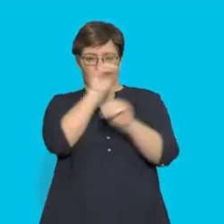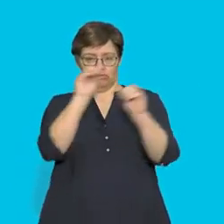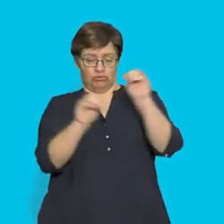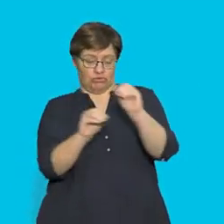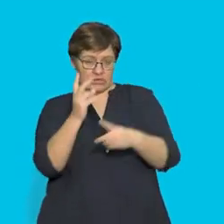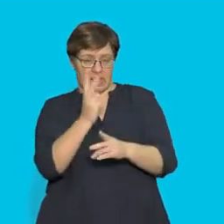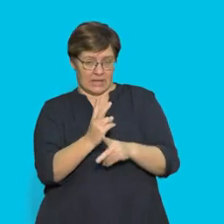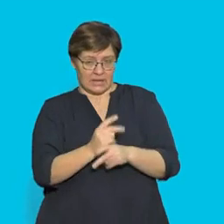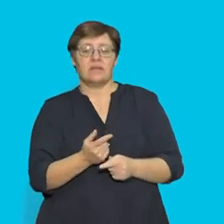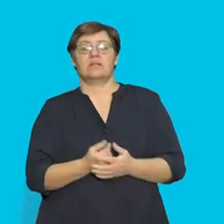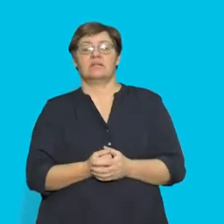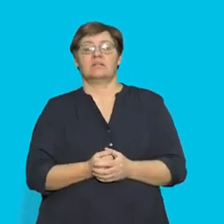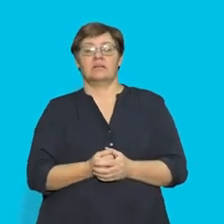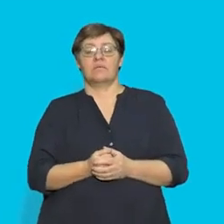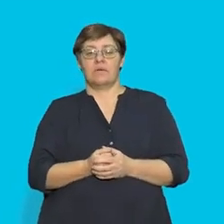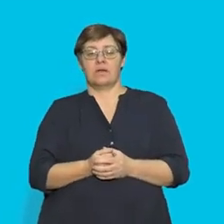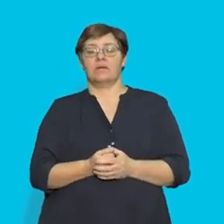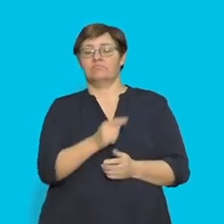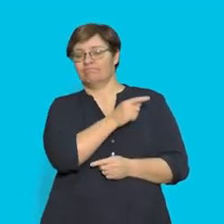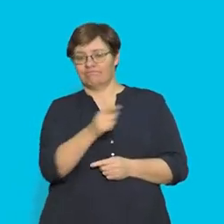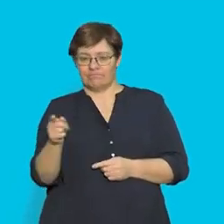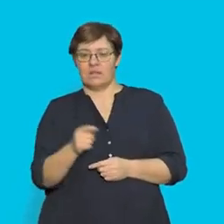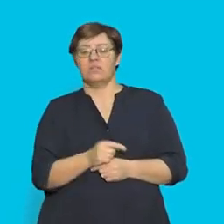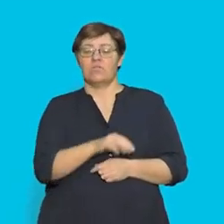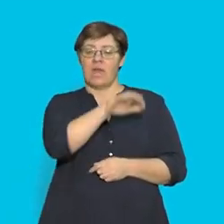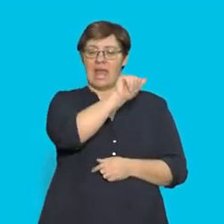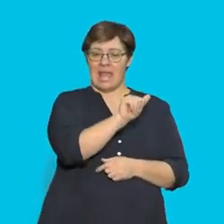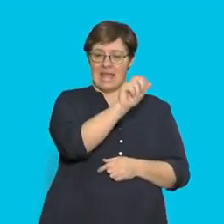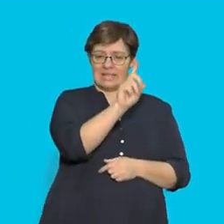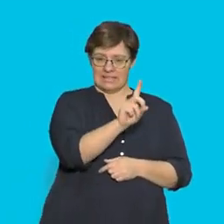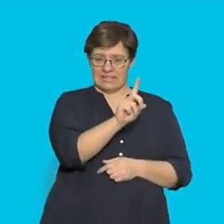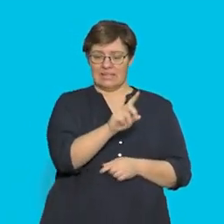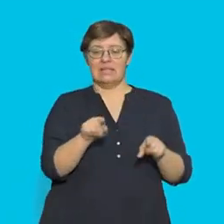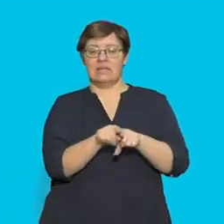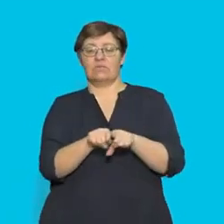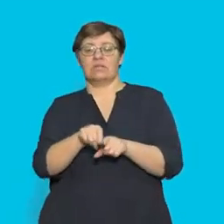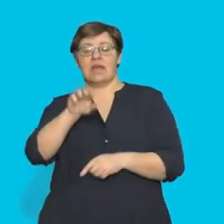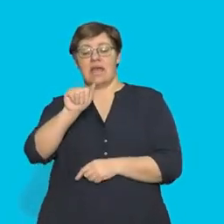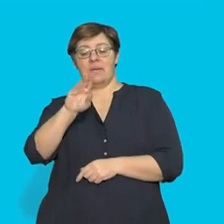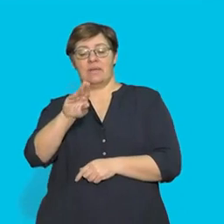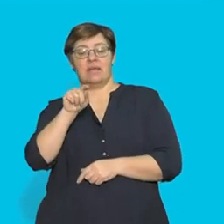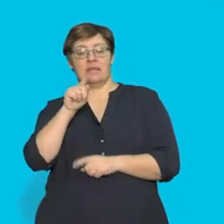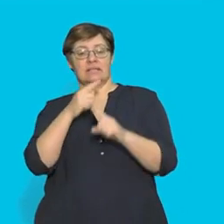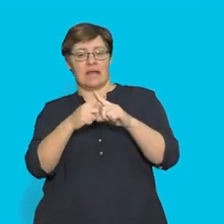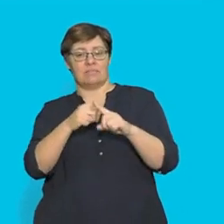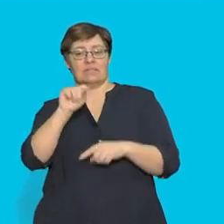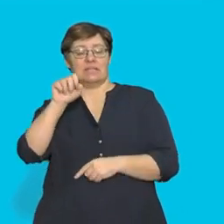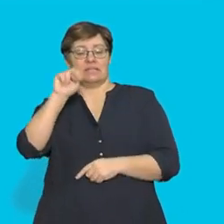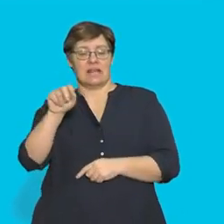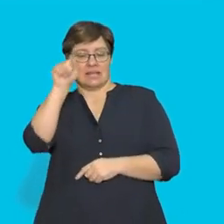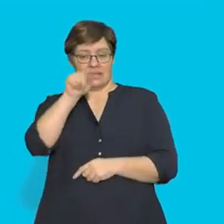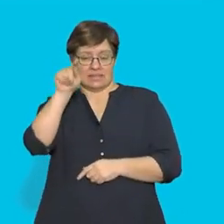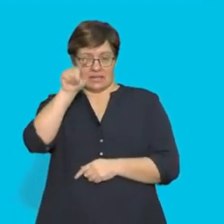Okay, we're going to rearrange that quickly. And when we rearrange that, we multiply through. And we're going to end up with AD is equal to